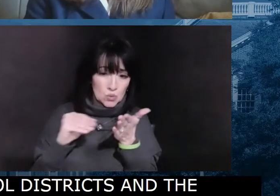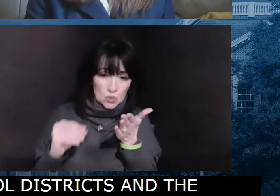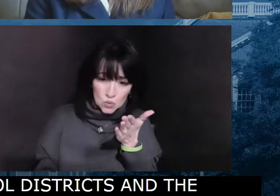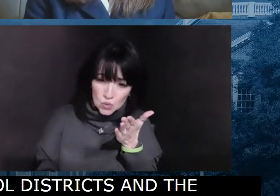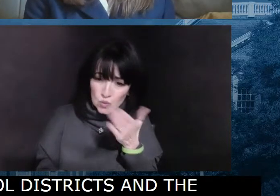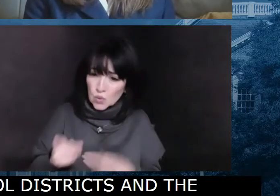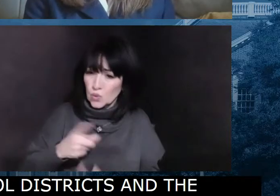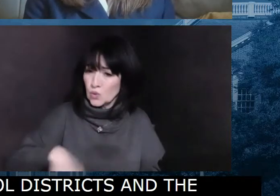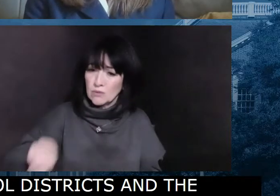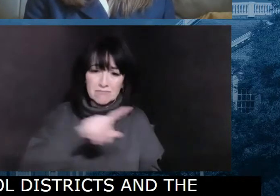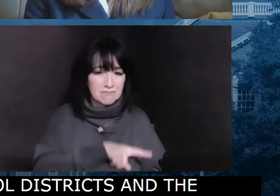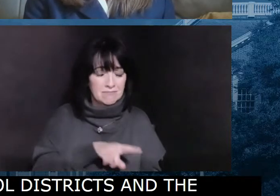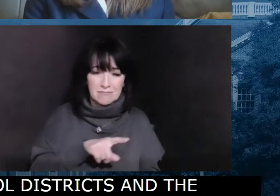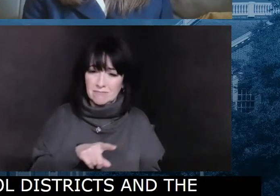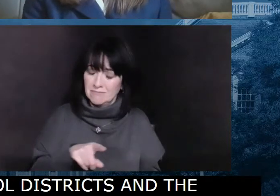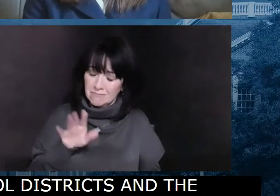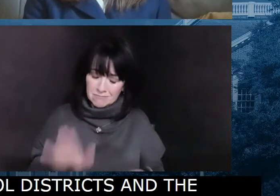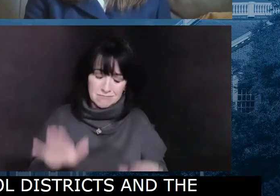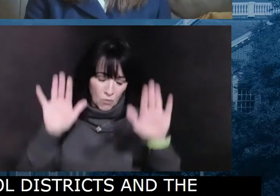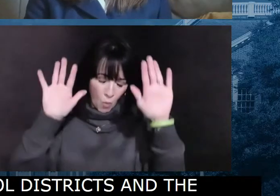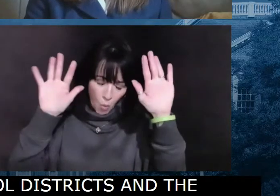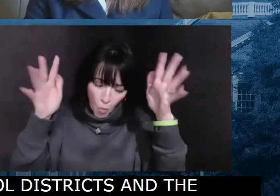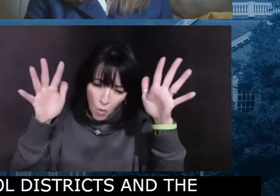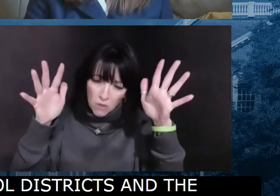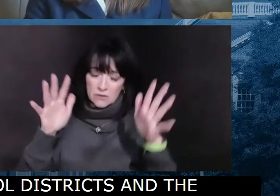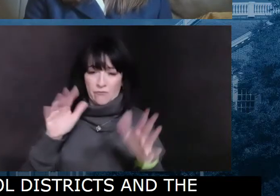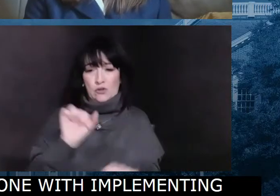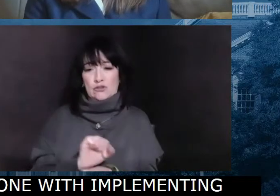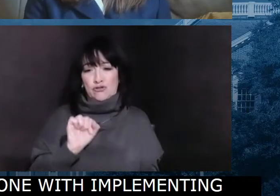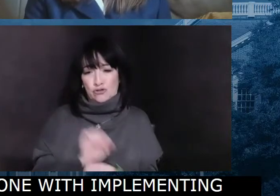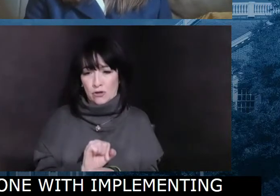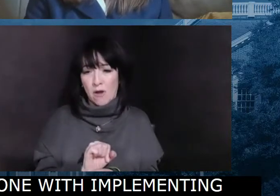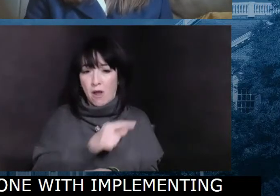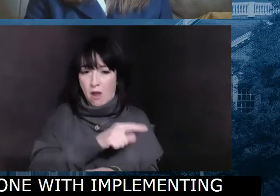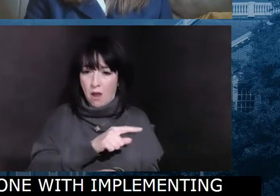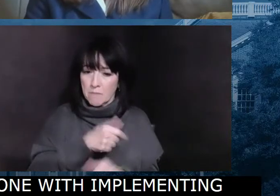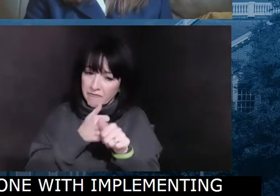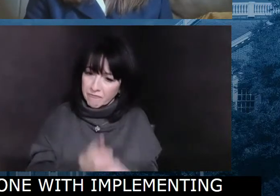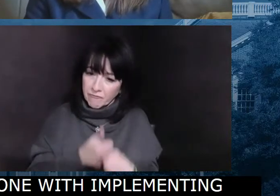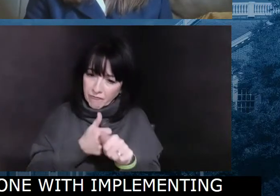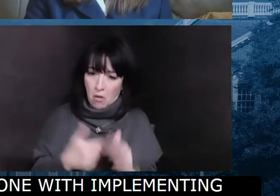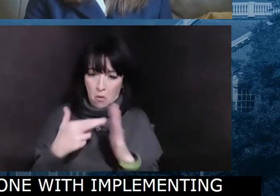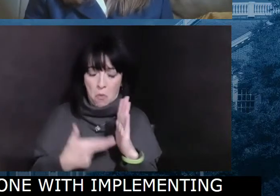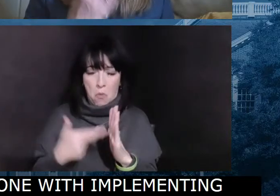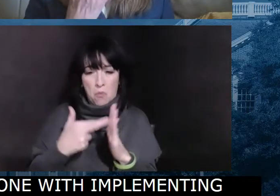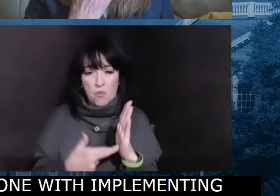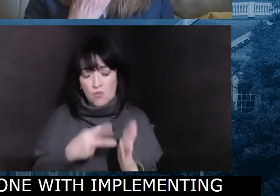with implementing these strategies. All right, thank you.